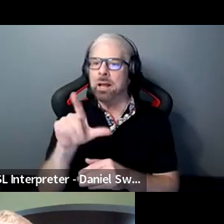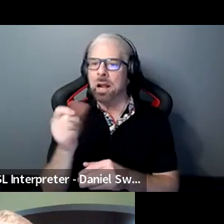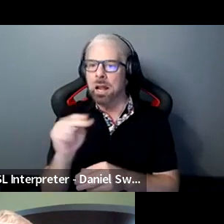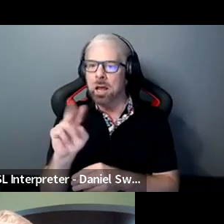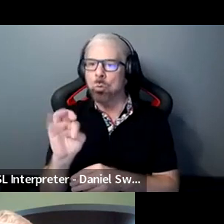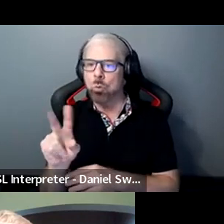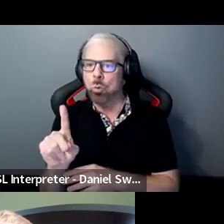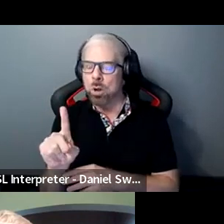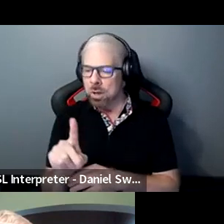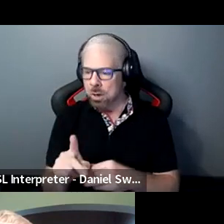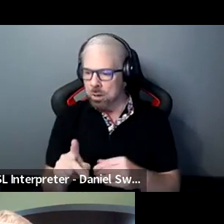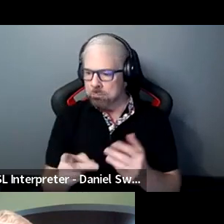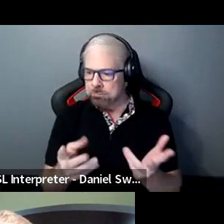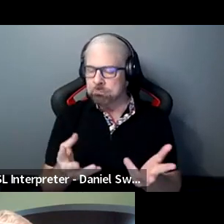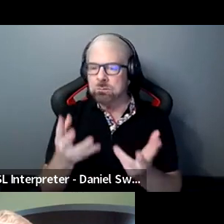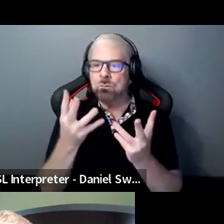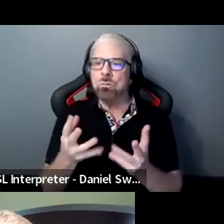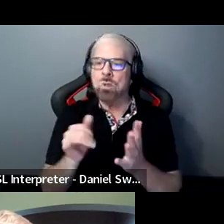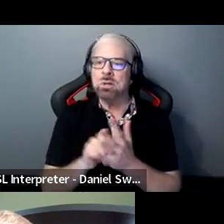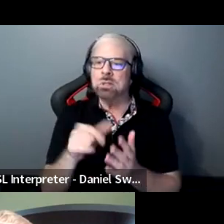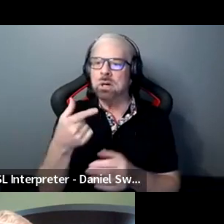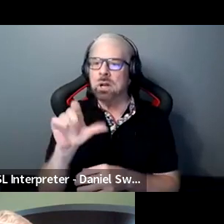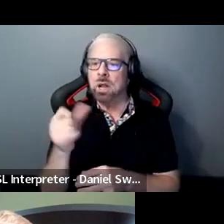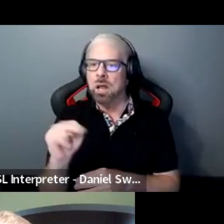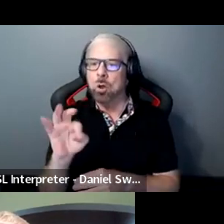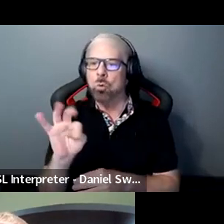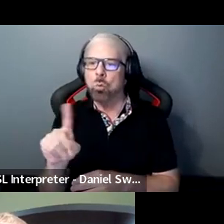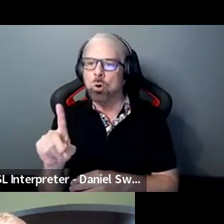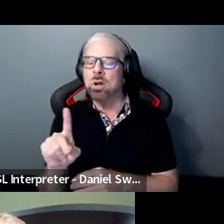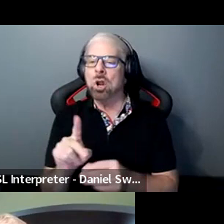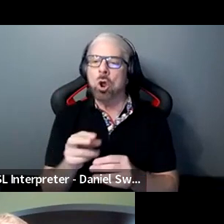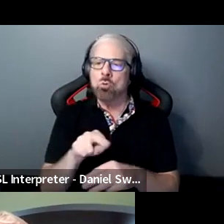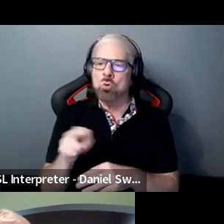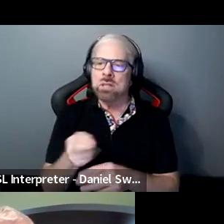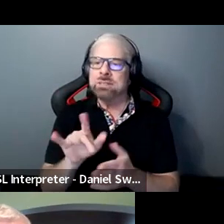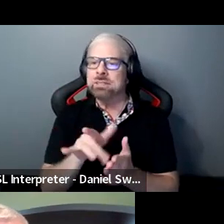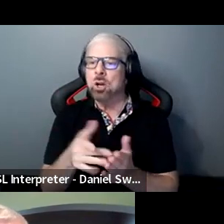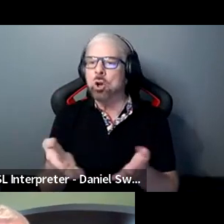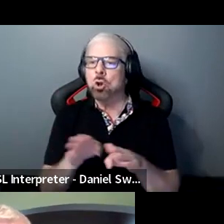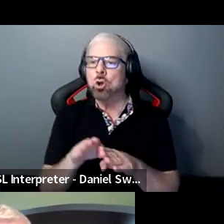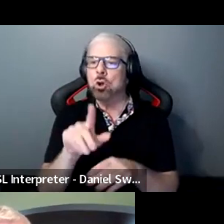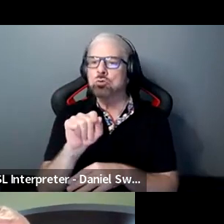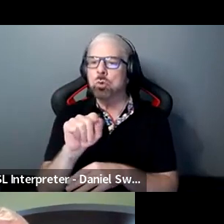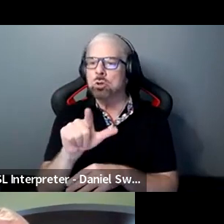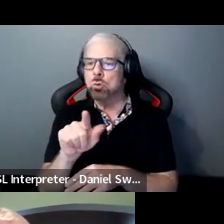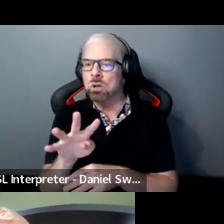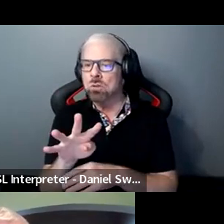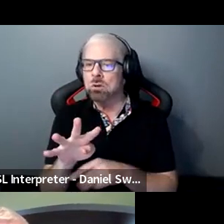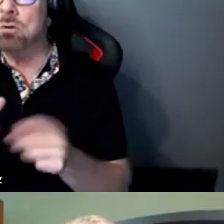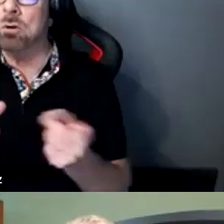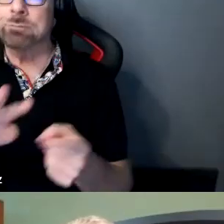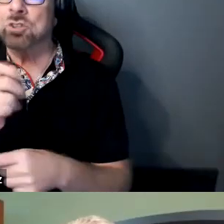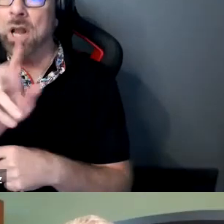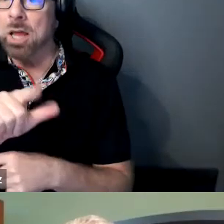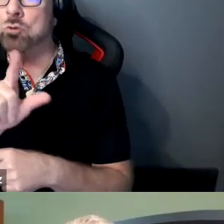Unfortunately, it's going to be, the Glenwood Resource Center is closing down in 2024. It looks like July of